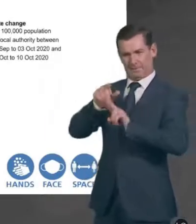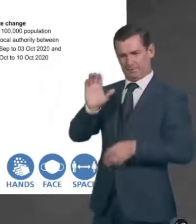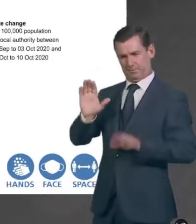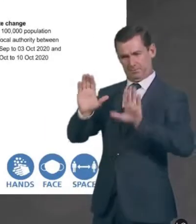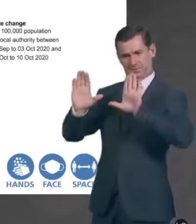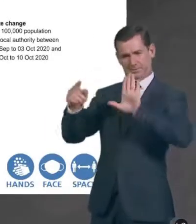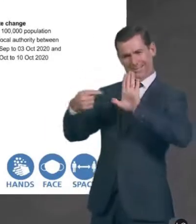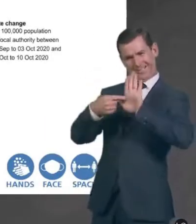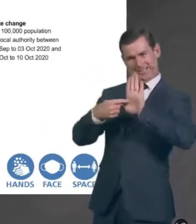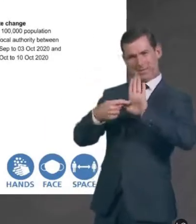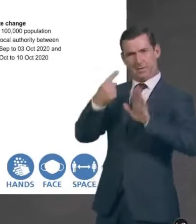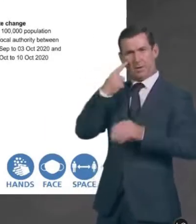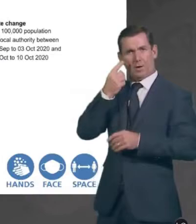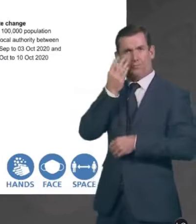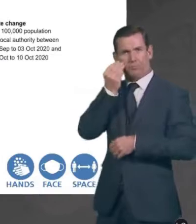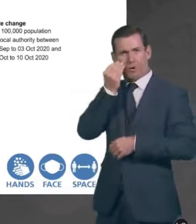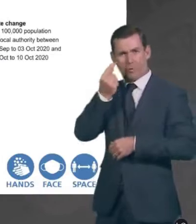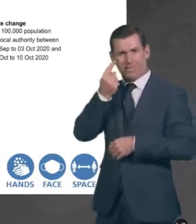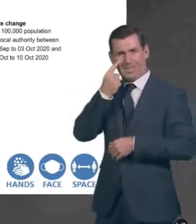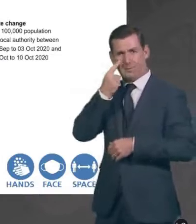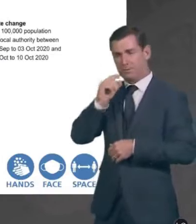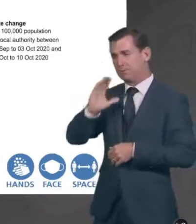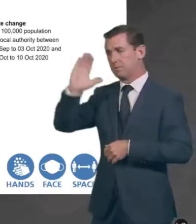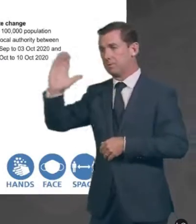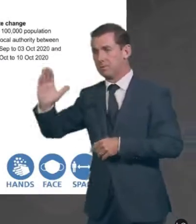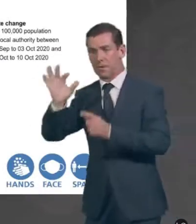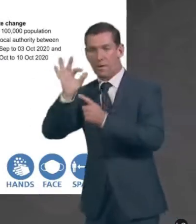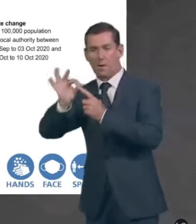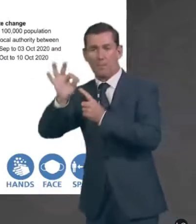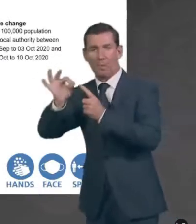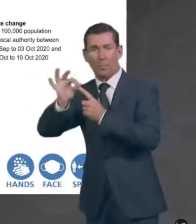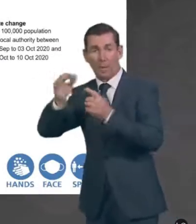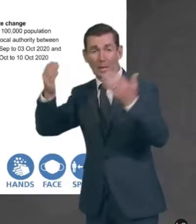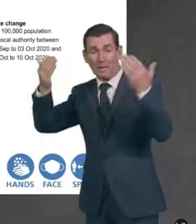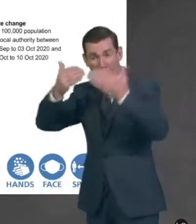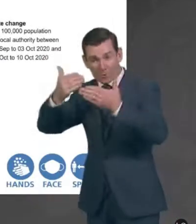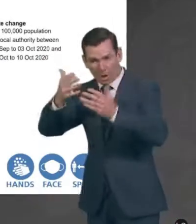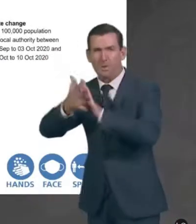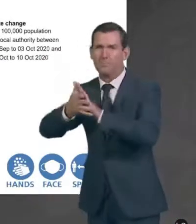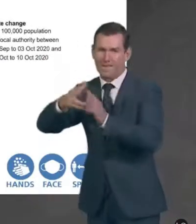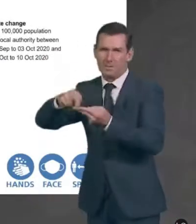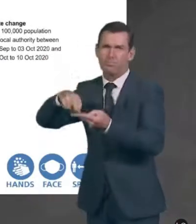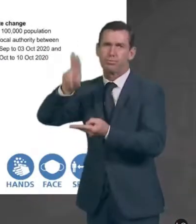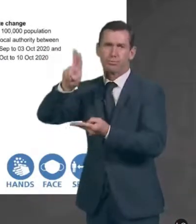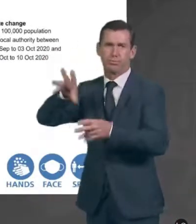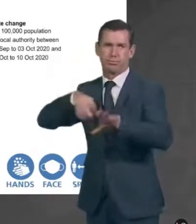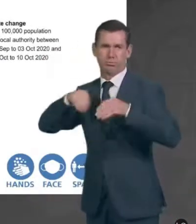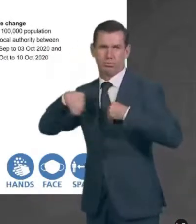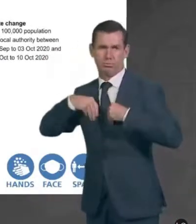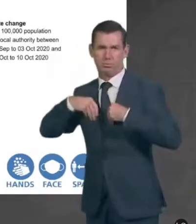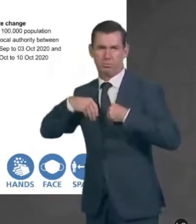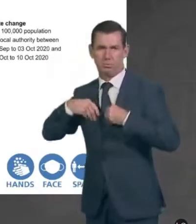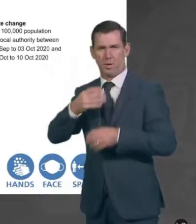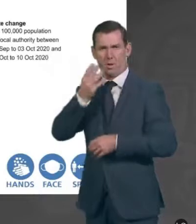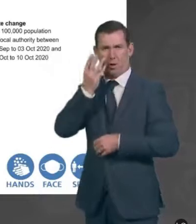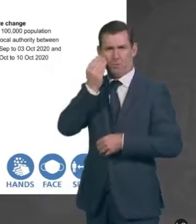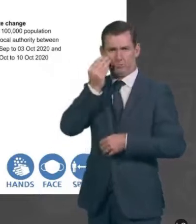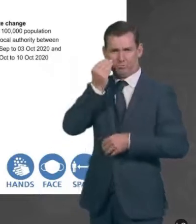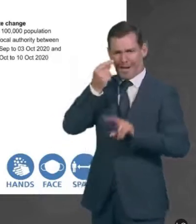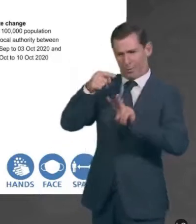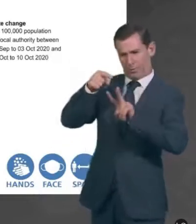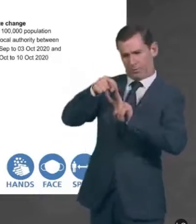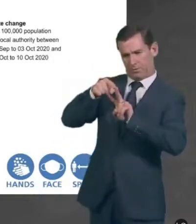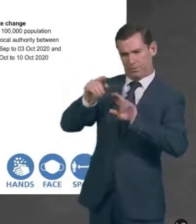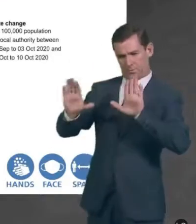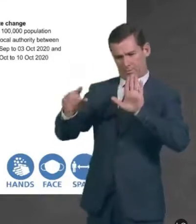left, the more the cases. The brown color on the right shows growth, and the darker the brown, the faster the growth. And what